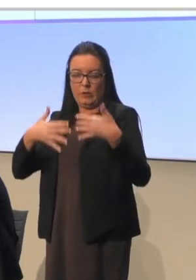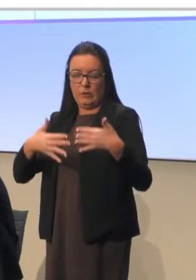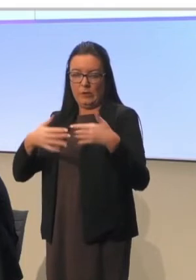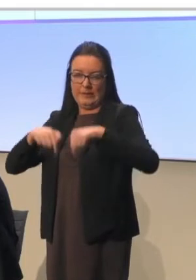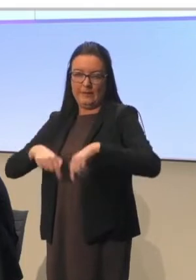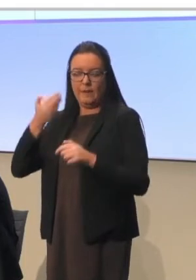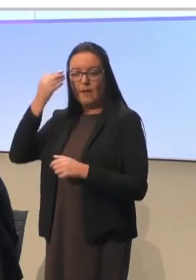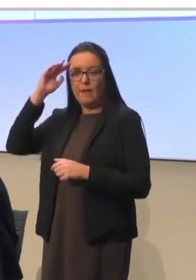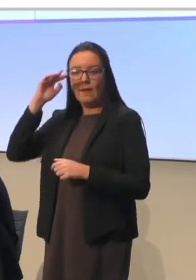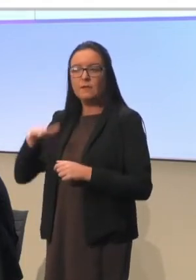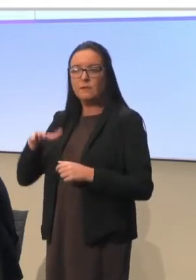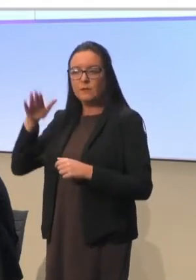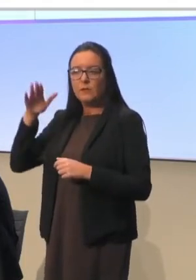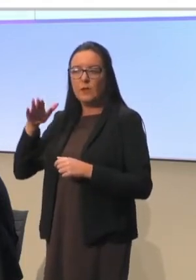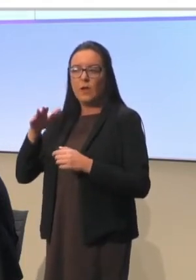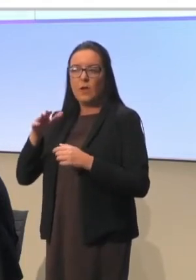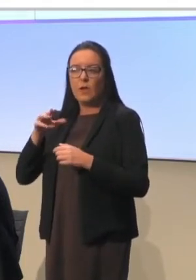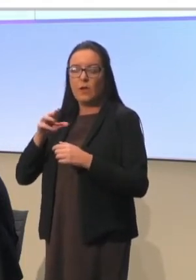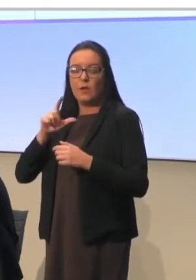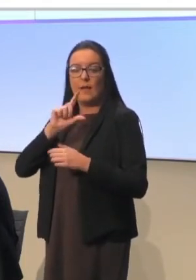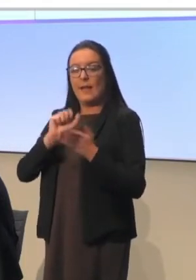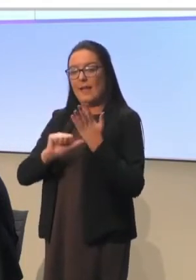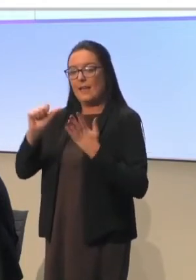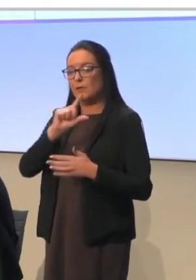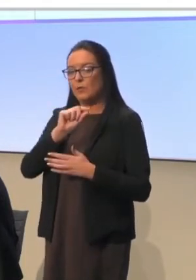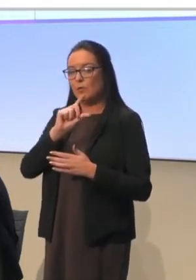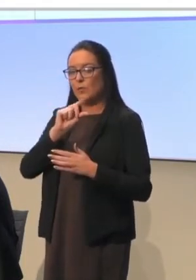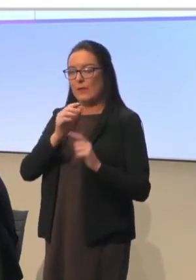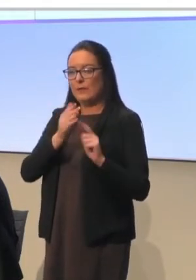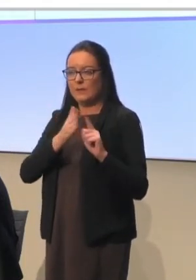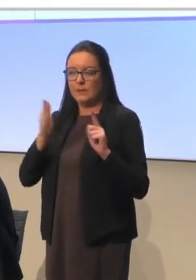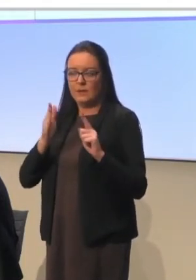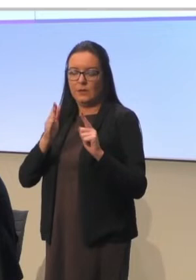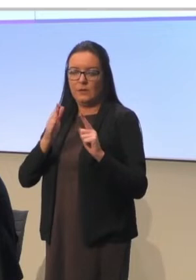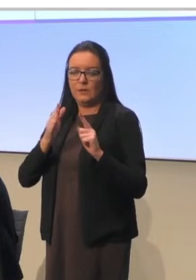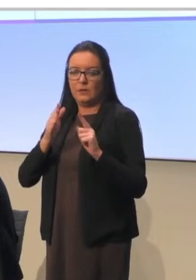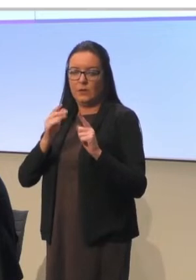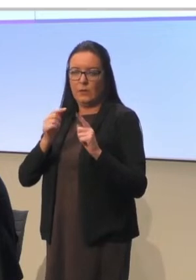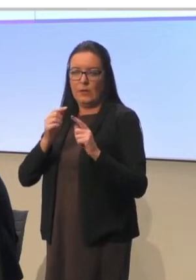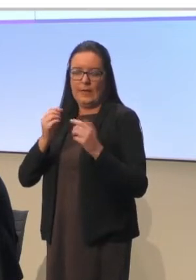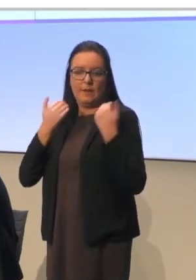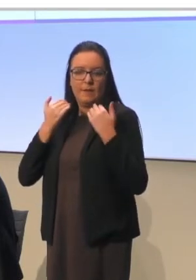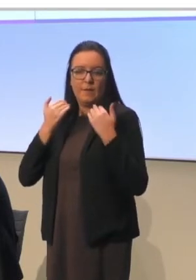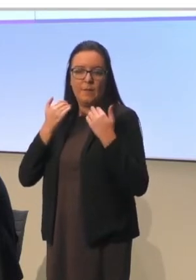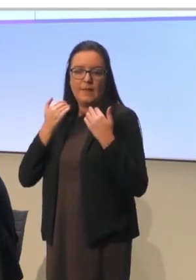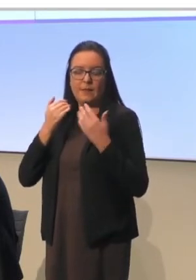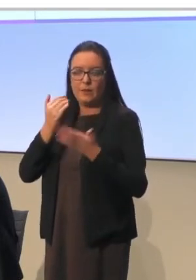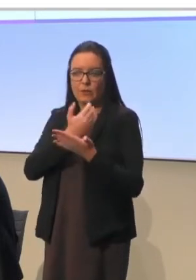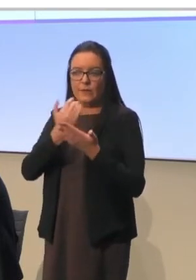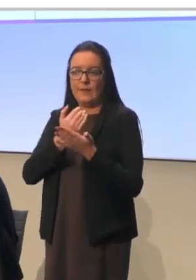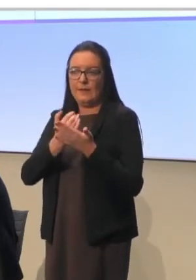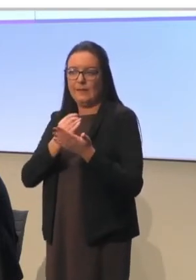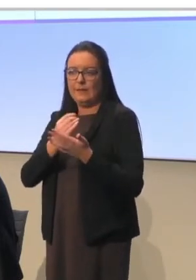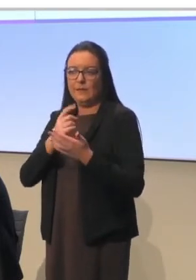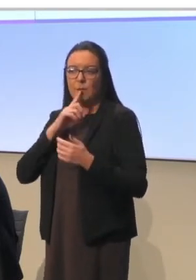is from wave 4 of the 20-year-olds, which is from about 2019, I think the data was collected, but it should be broadly